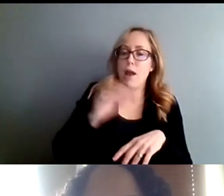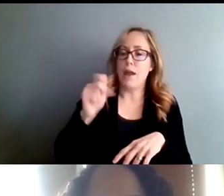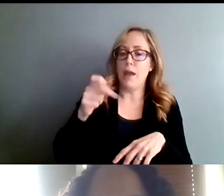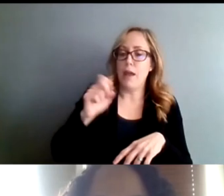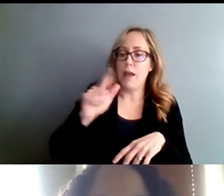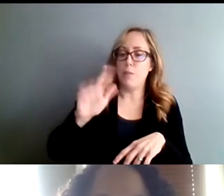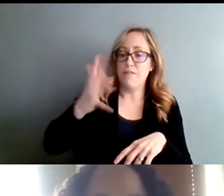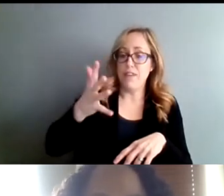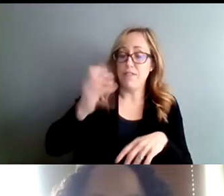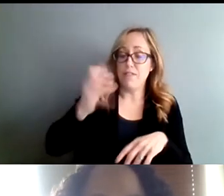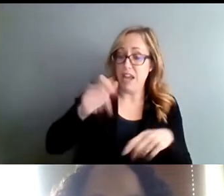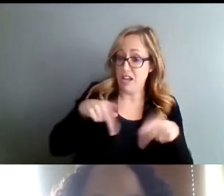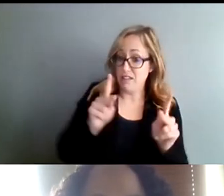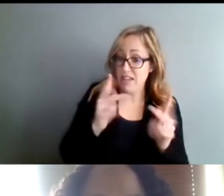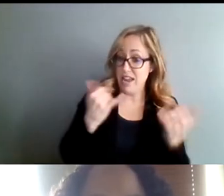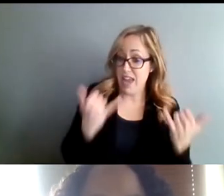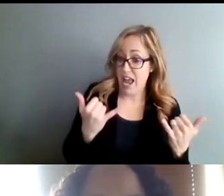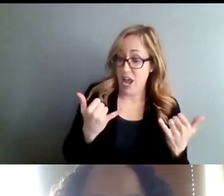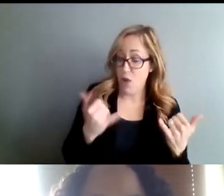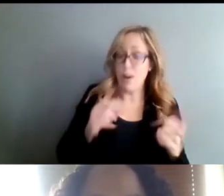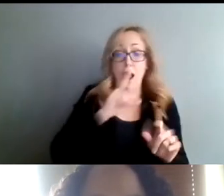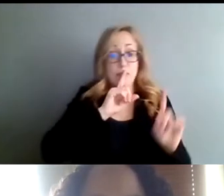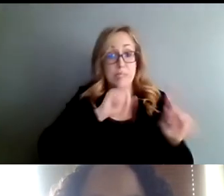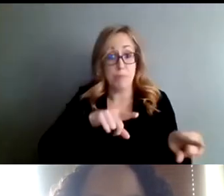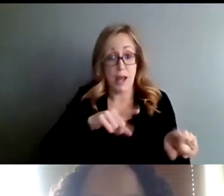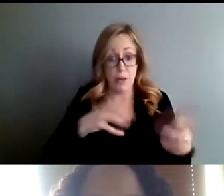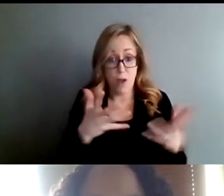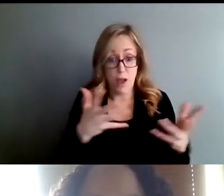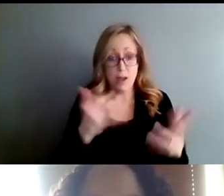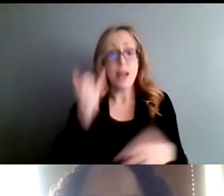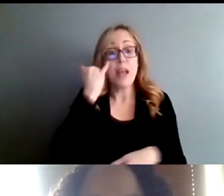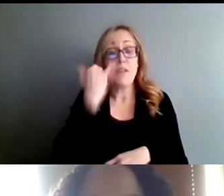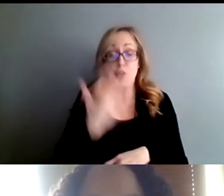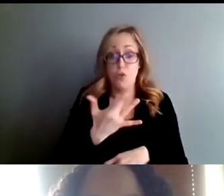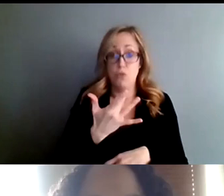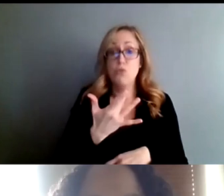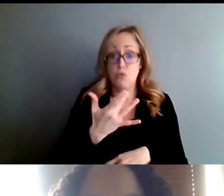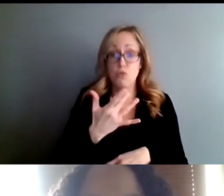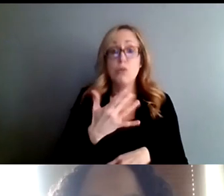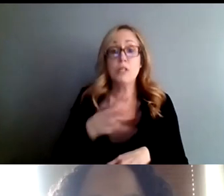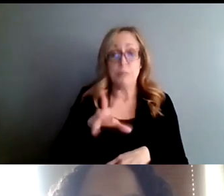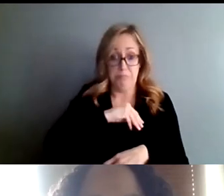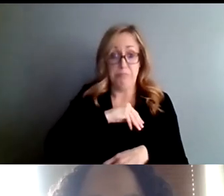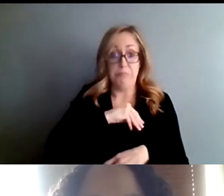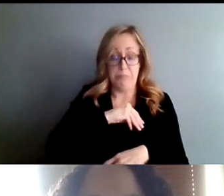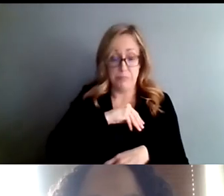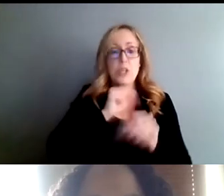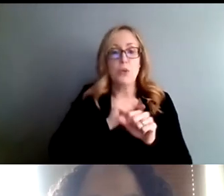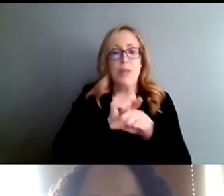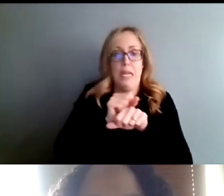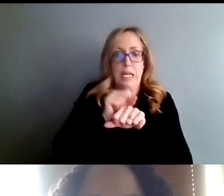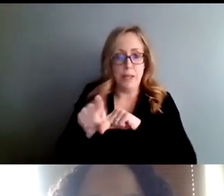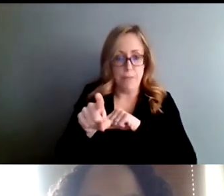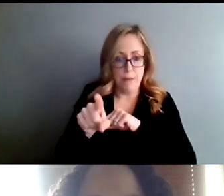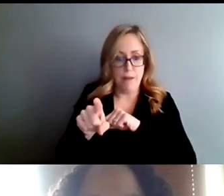now? And I responded, if you are in favor of pool testing, I'd encourage you to send an email to